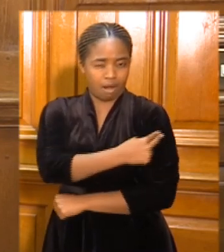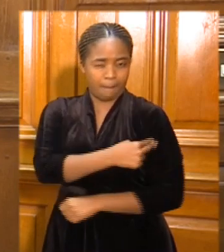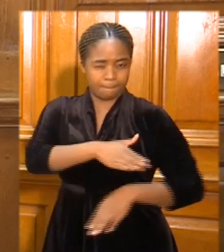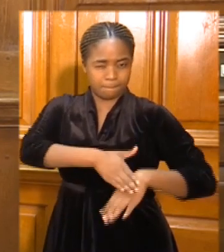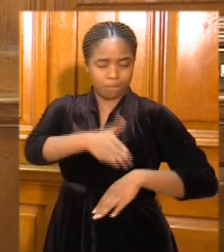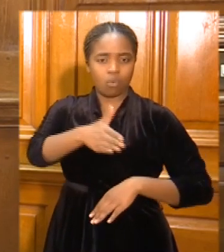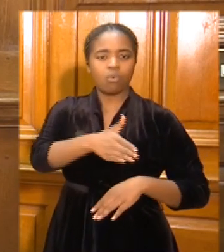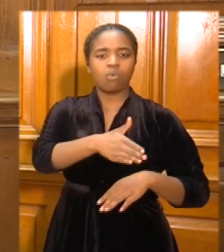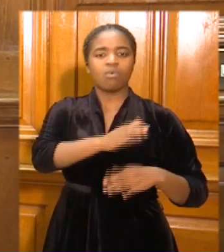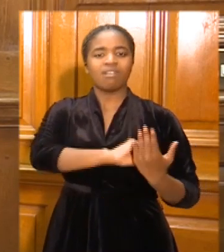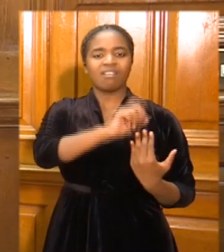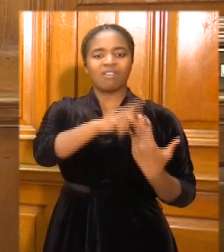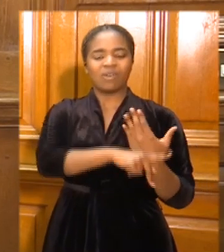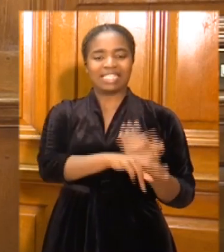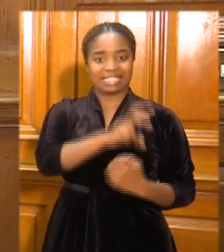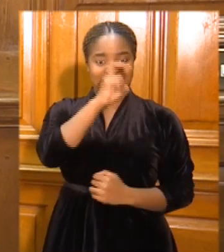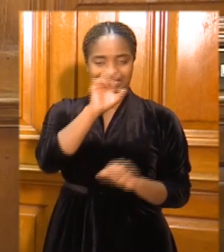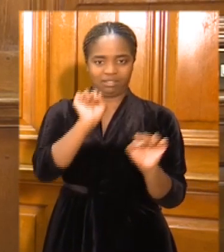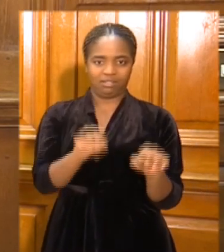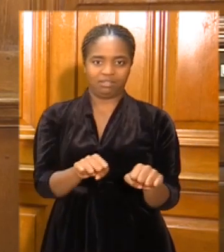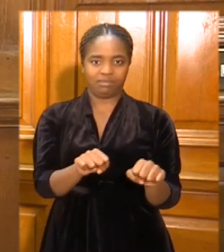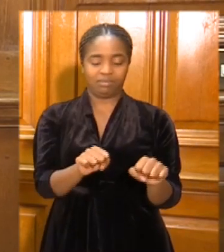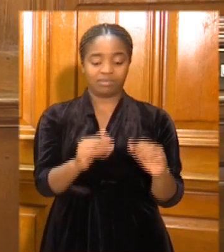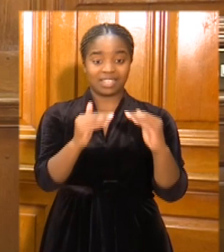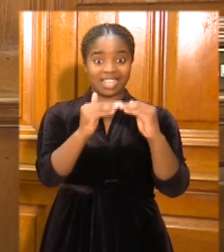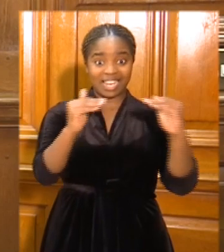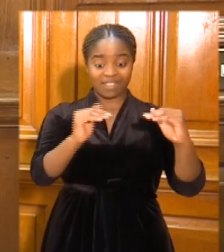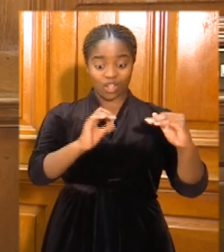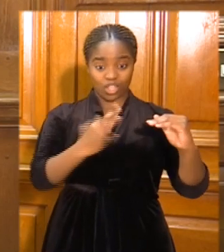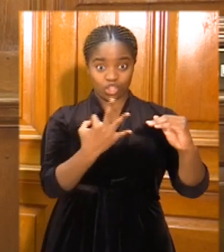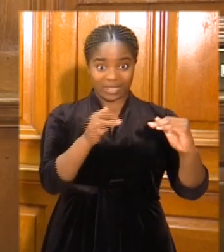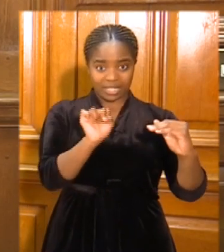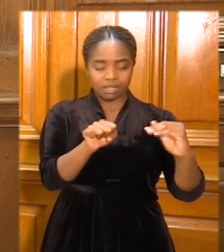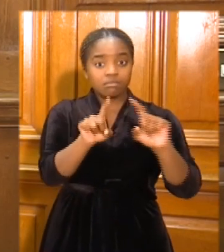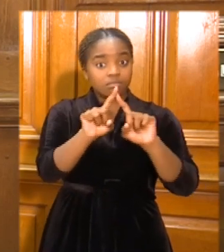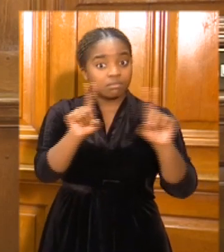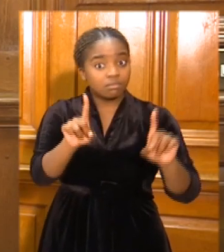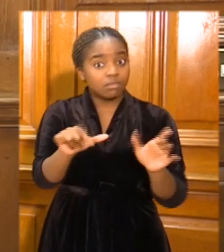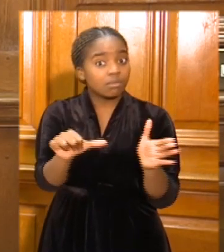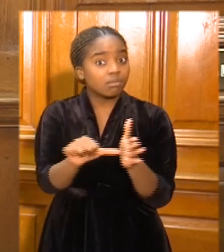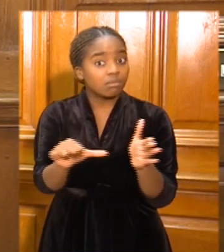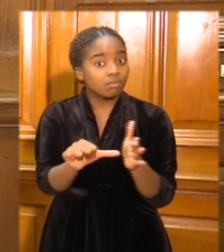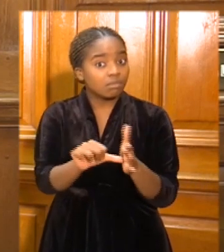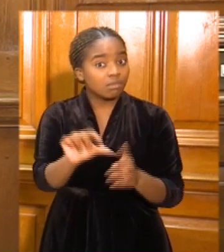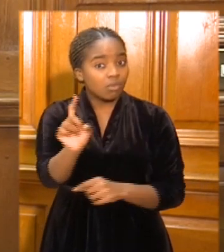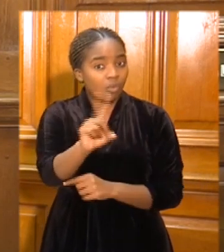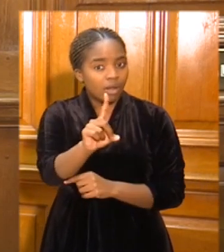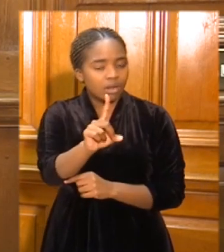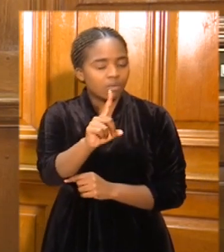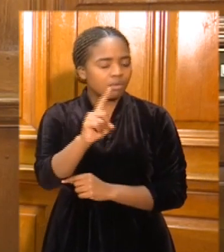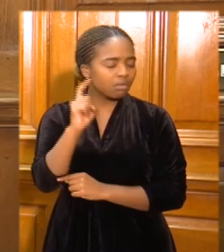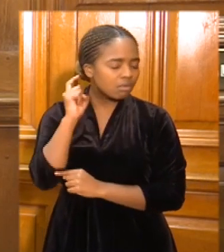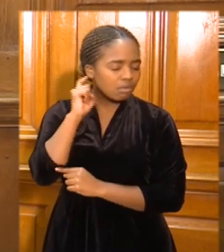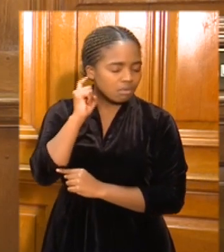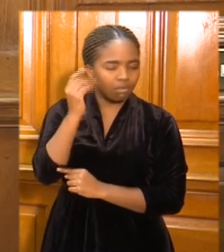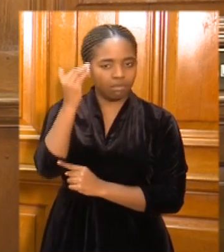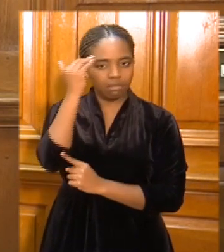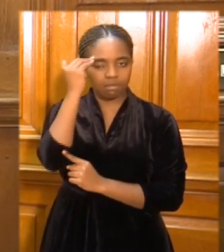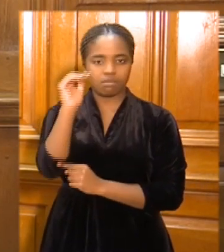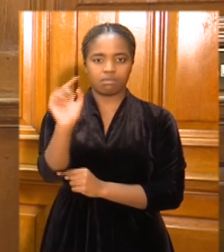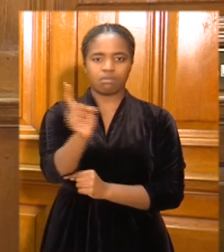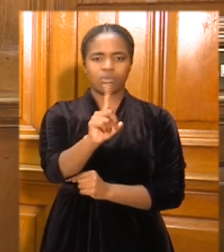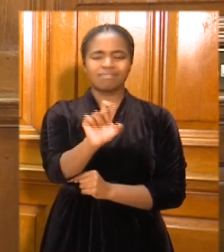interventions. Even as we move to alert level 3, it is important that we should be aware that there